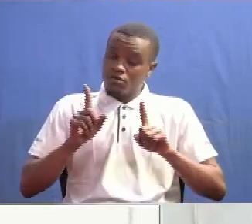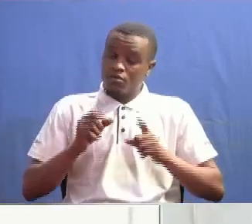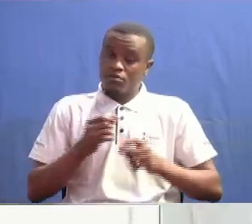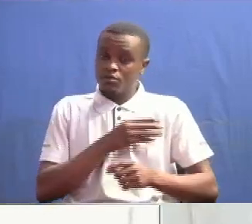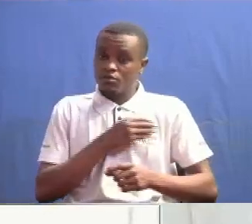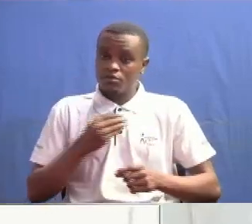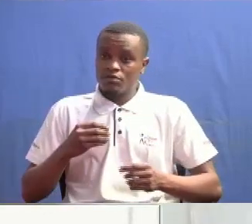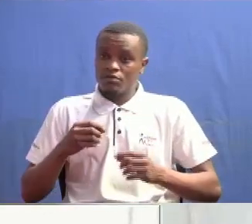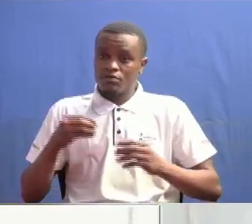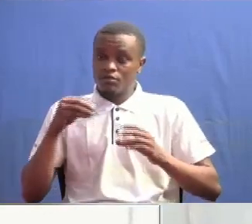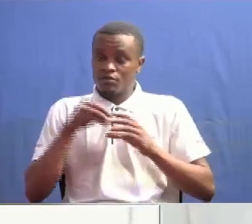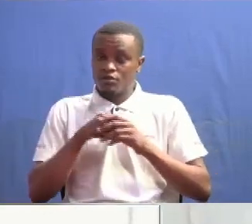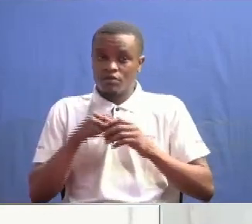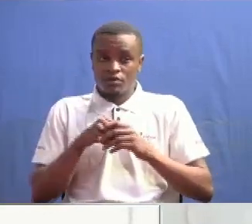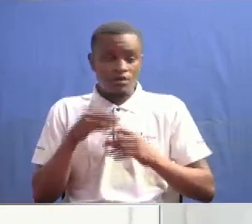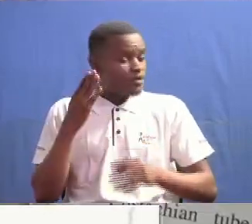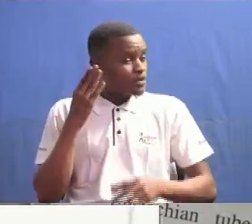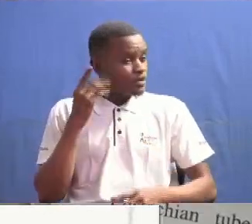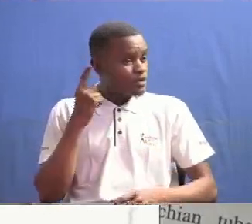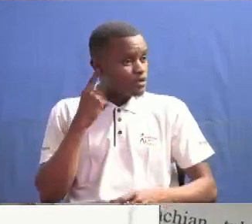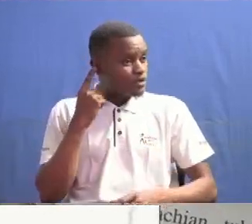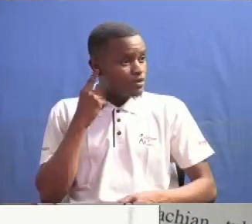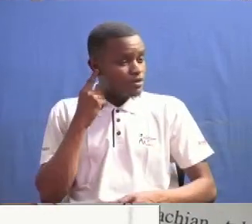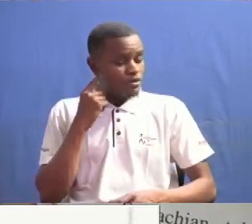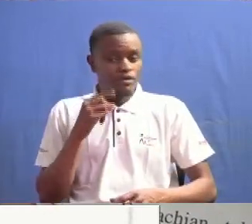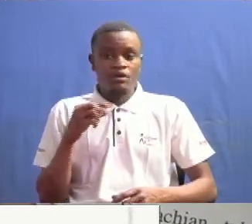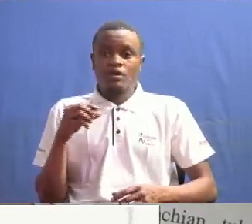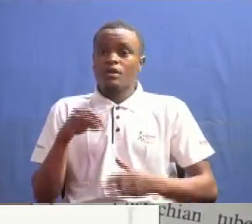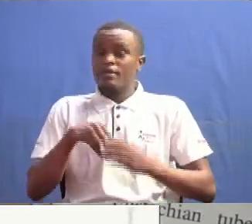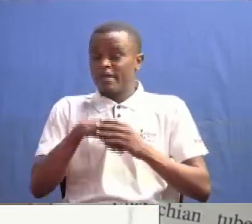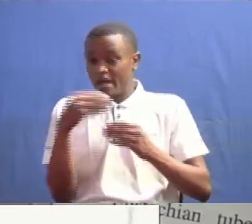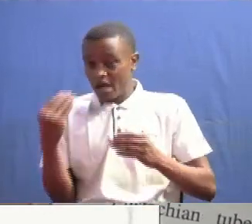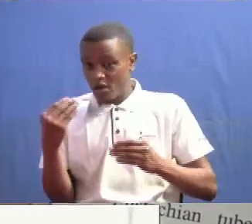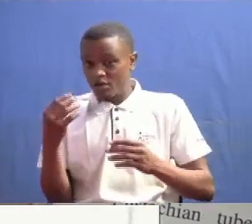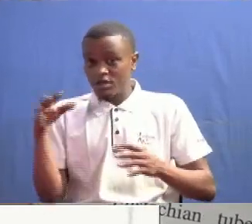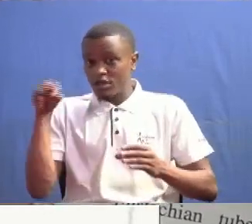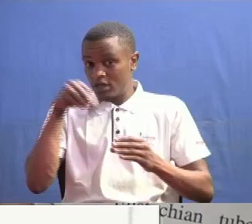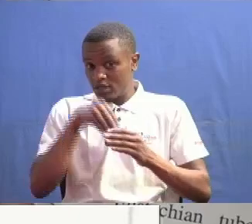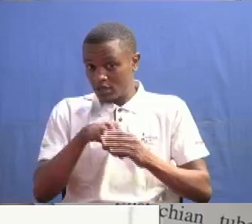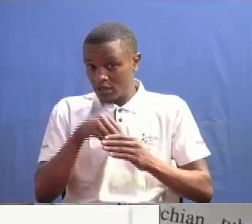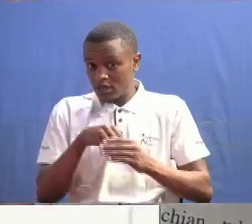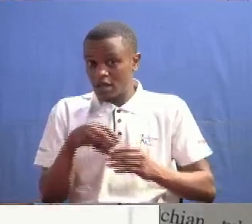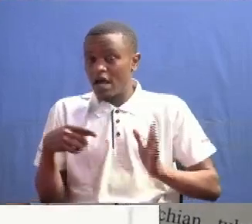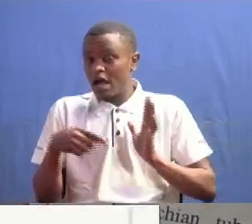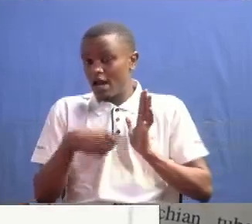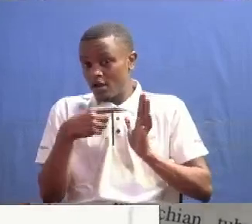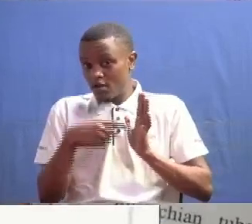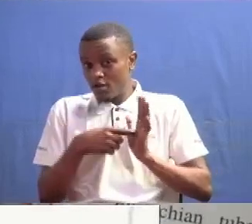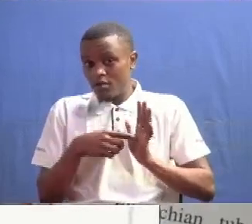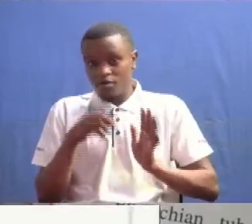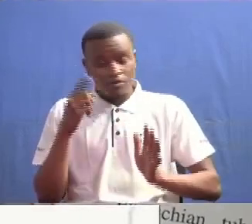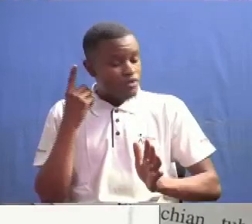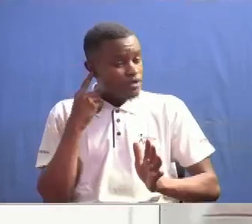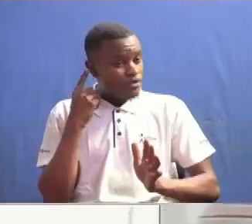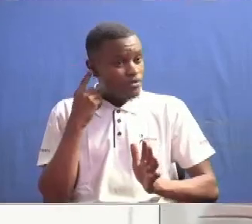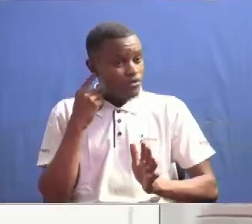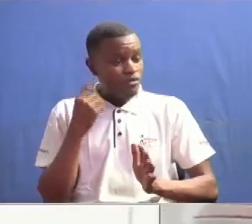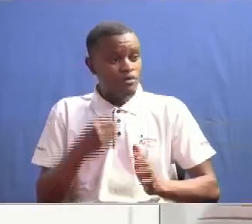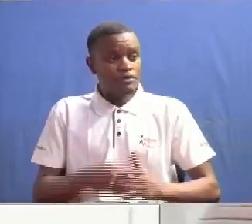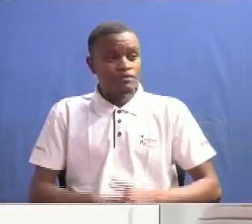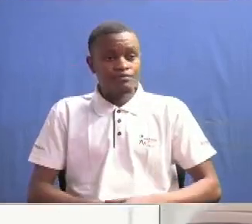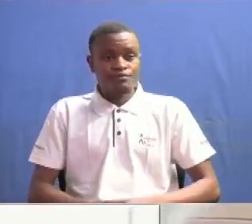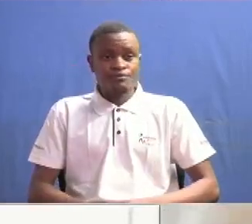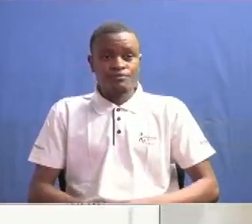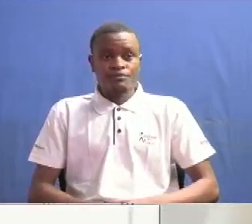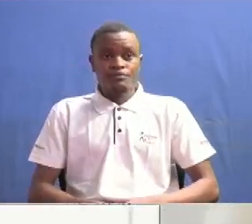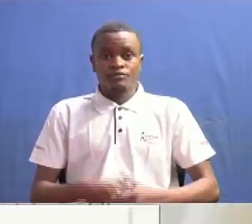ear involved. That is, the outer, middle, or inner, each presenting with distinct symptoms and risks.